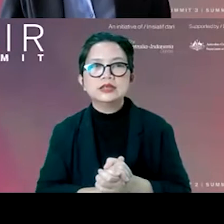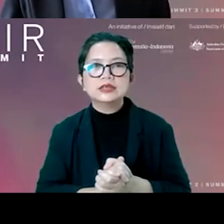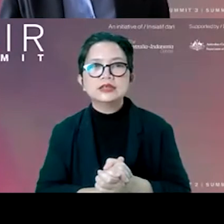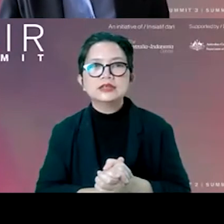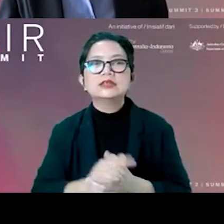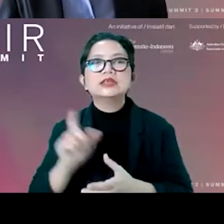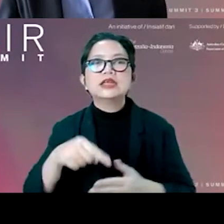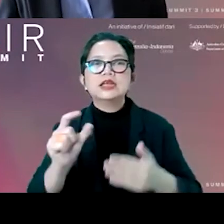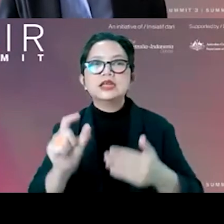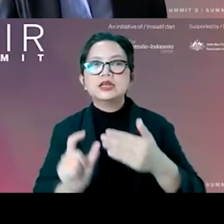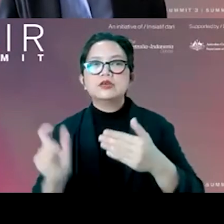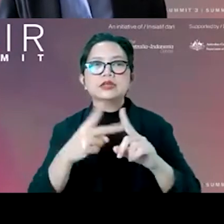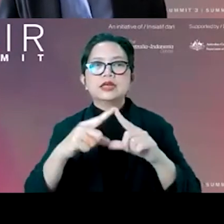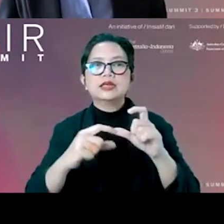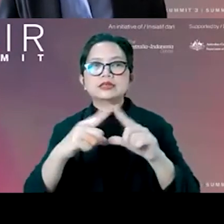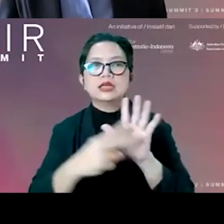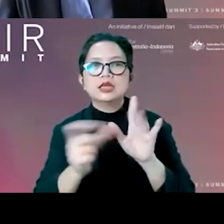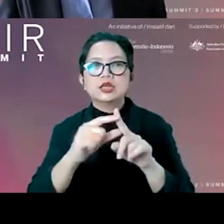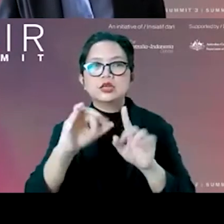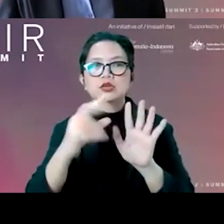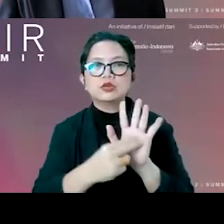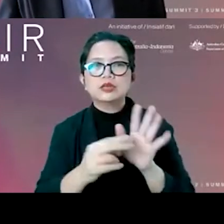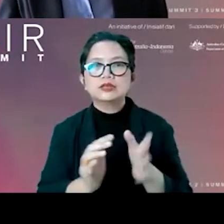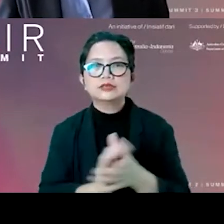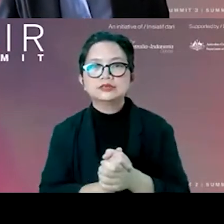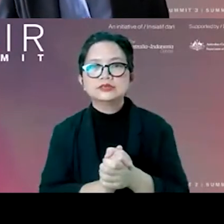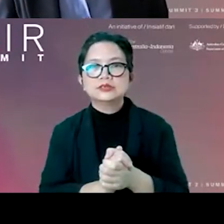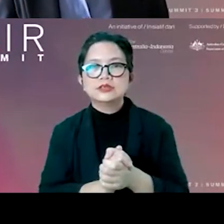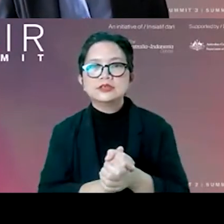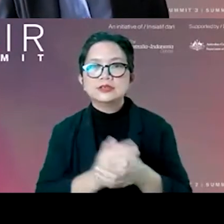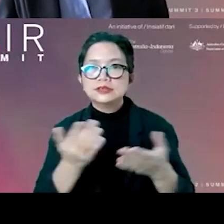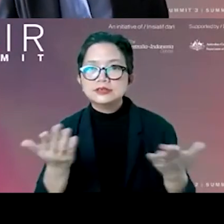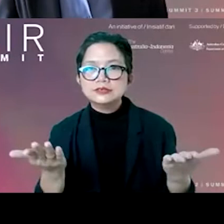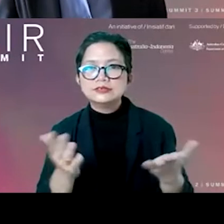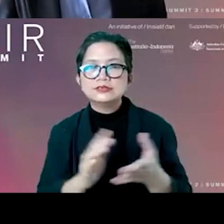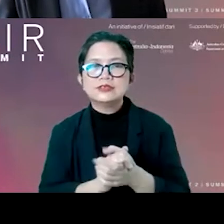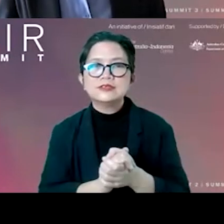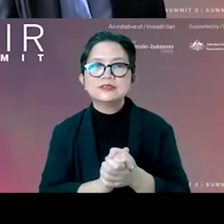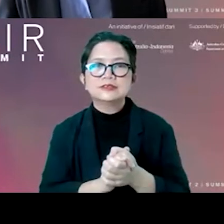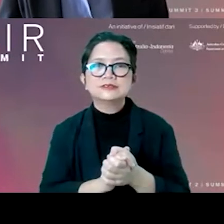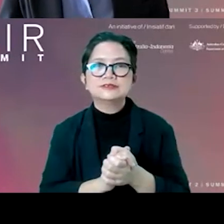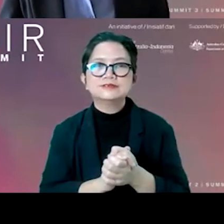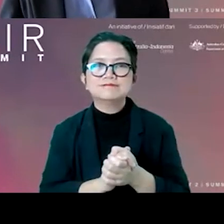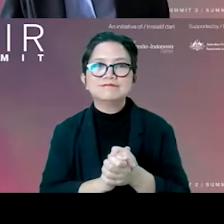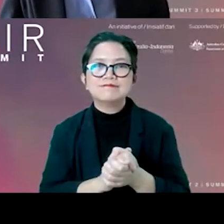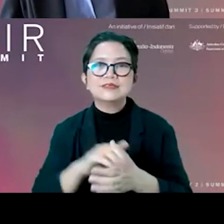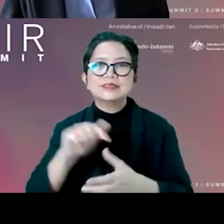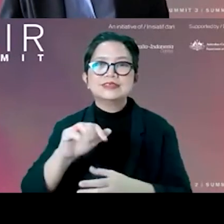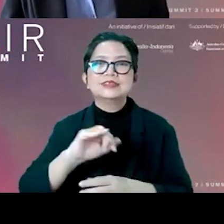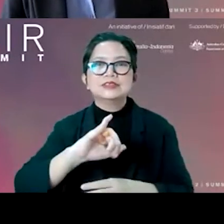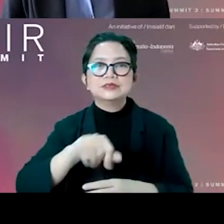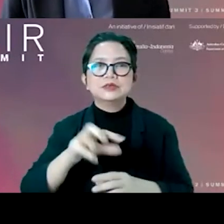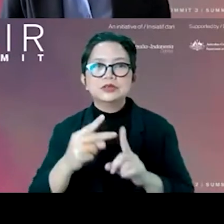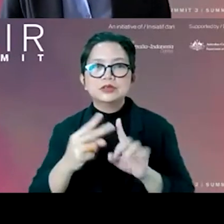John Delliston, Partner Asia Pacific for PwC in Jakarta. Thank you to all of you very much. Thank